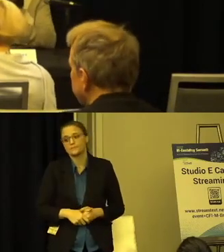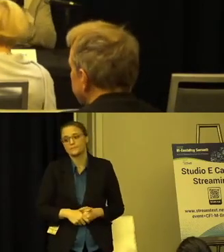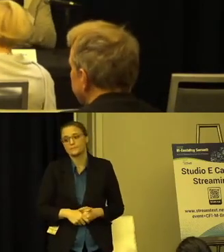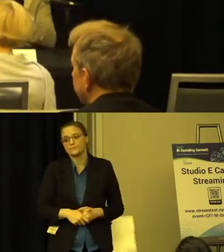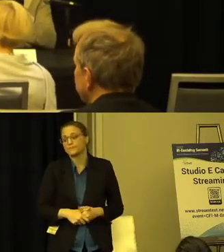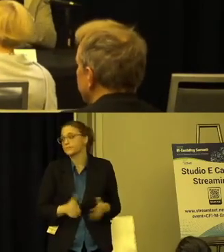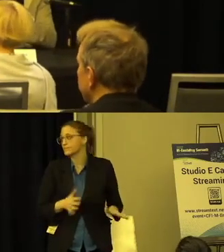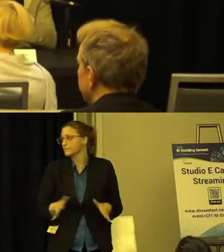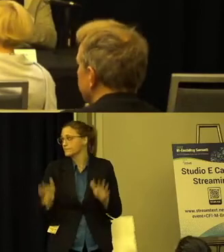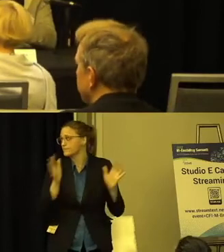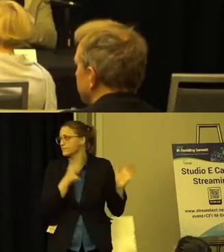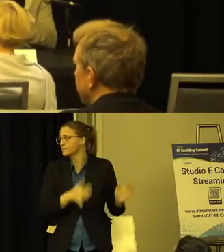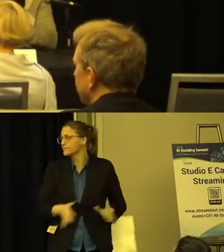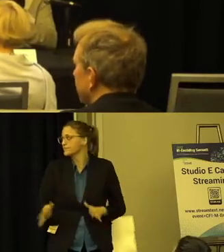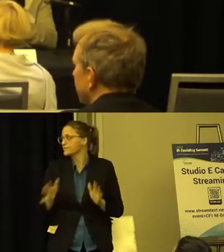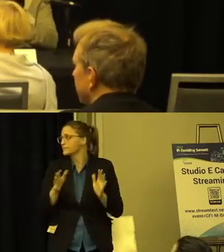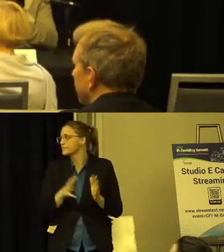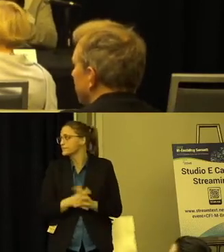you, Tim.